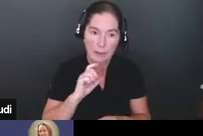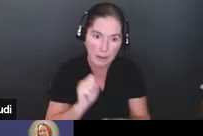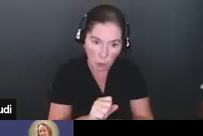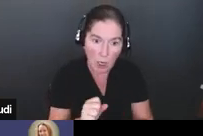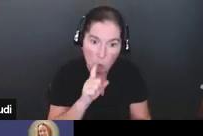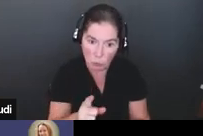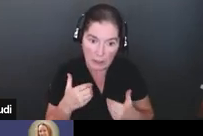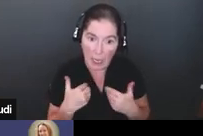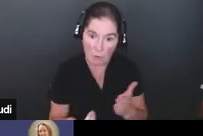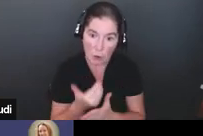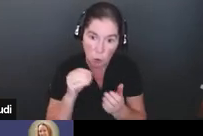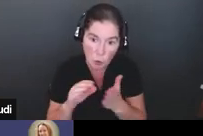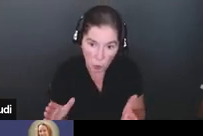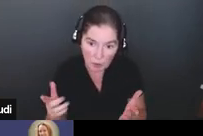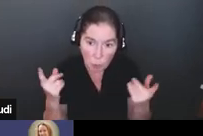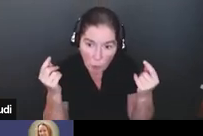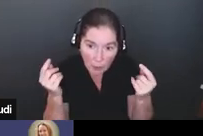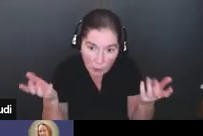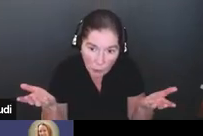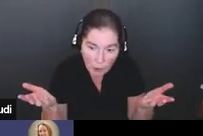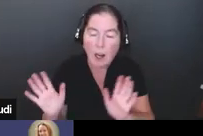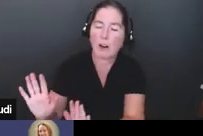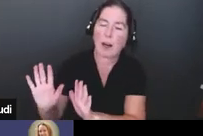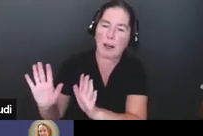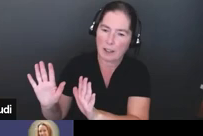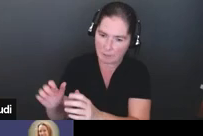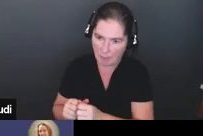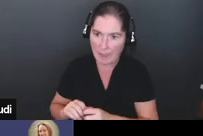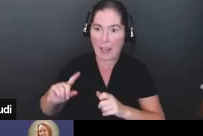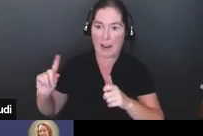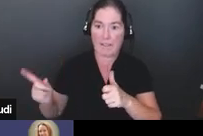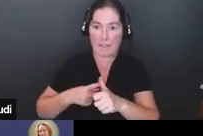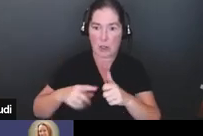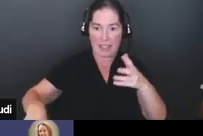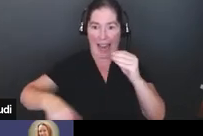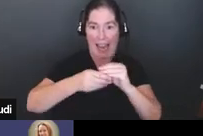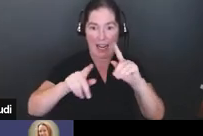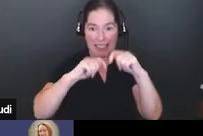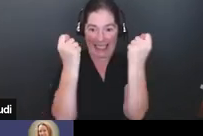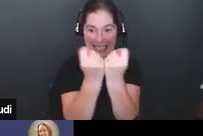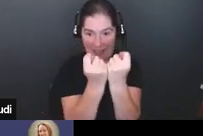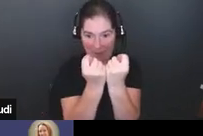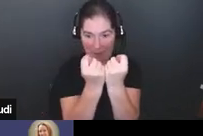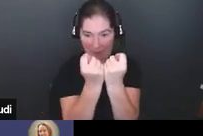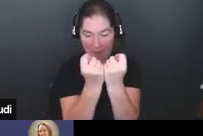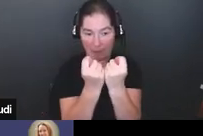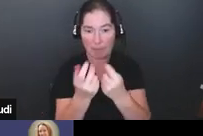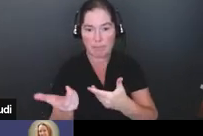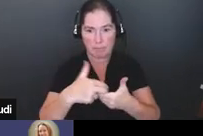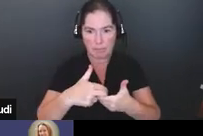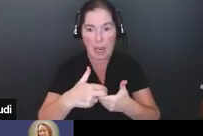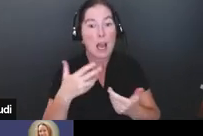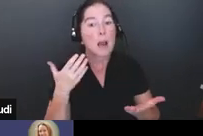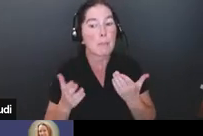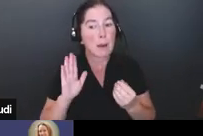student and I want to put them in. Okay, I'm sorry. So first they have to be added to the team. That might be done by your